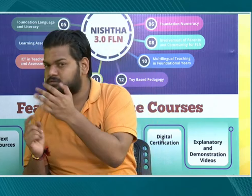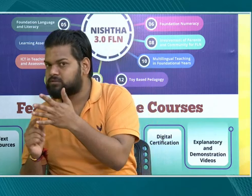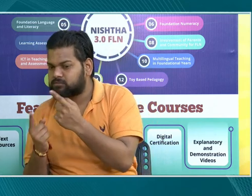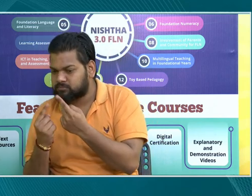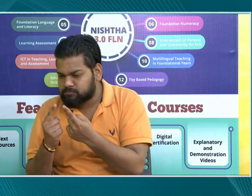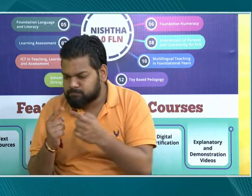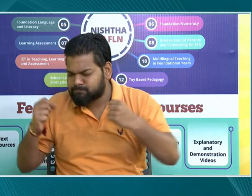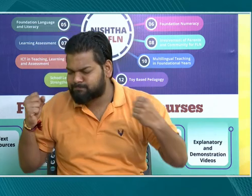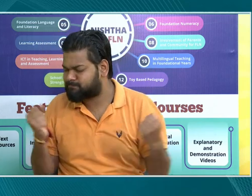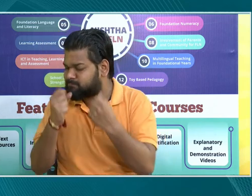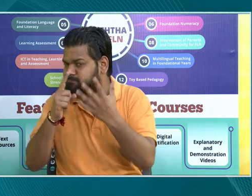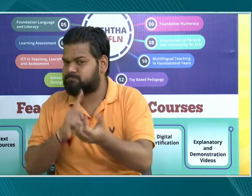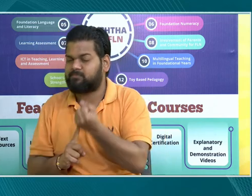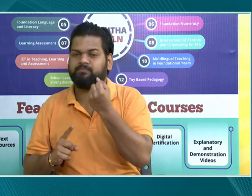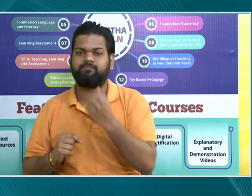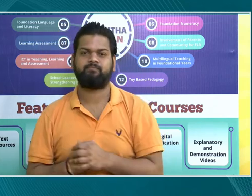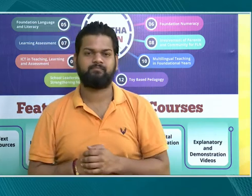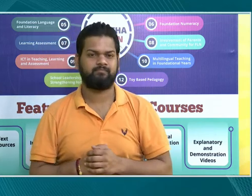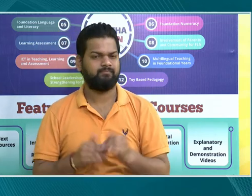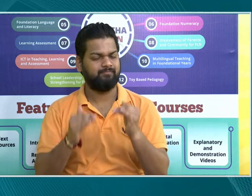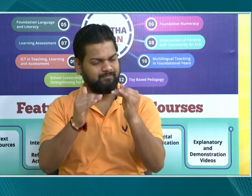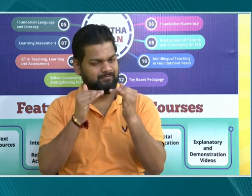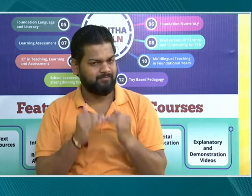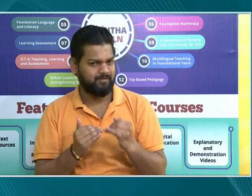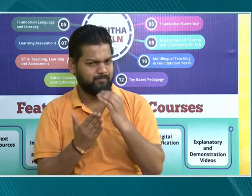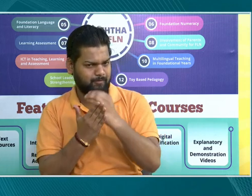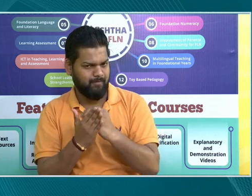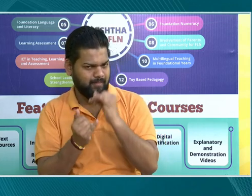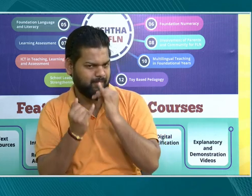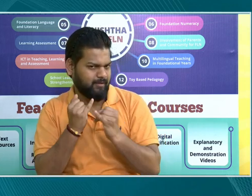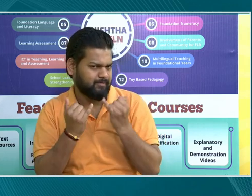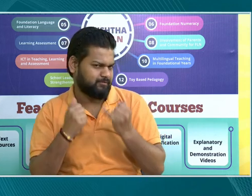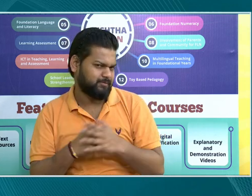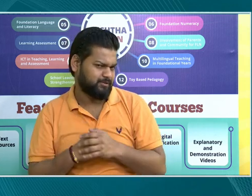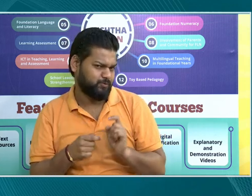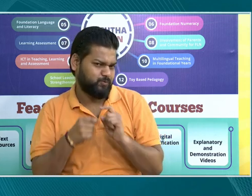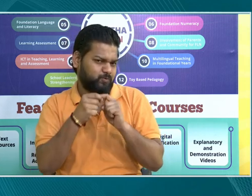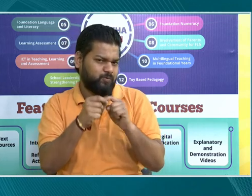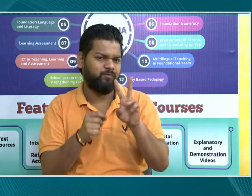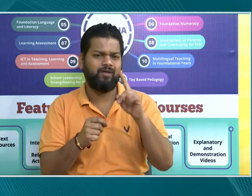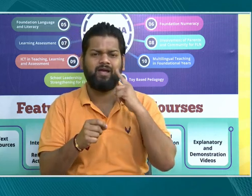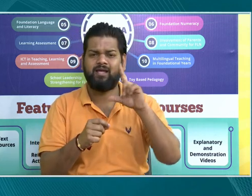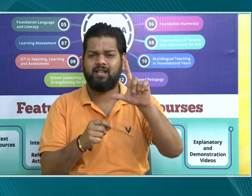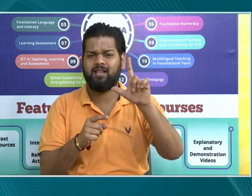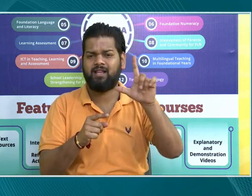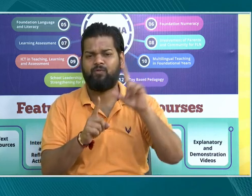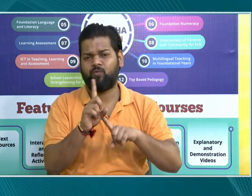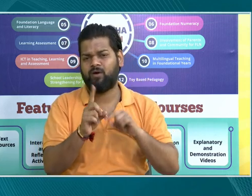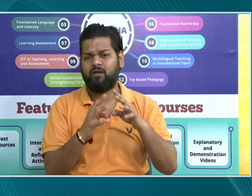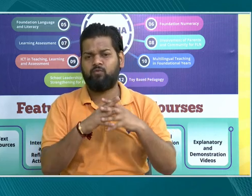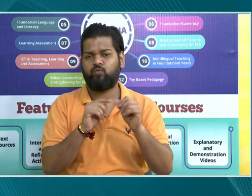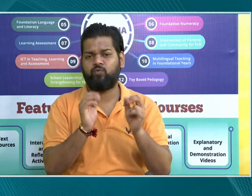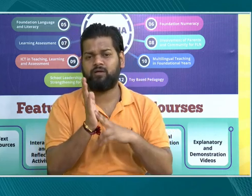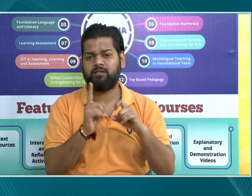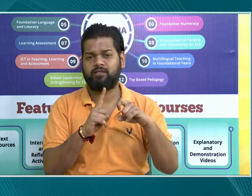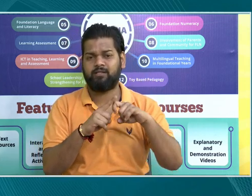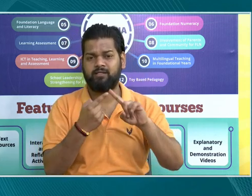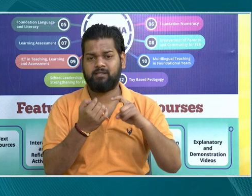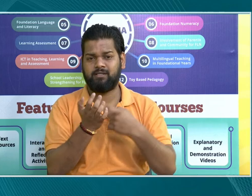leaving, I have one more question. So when I think of Willy Wonka, I think Willy Wonka and the Chocolate